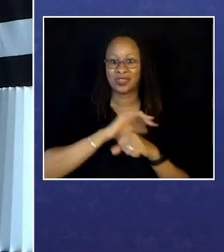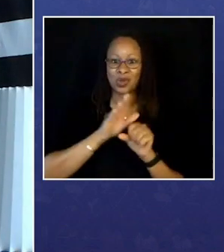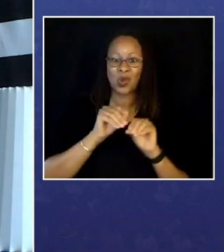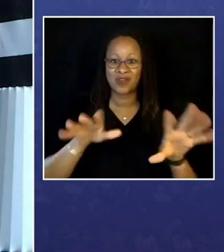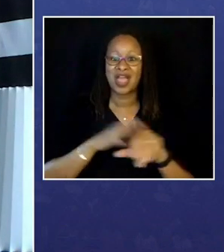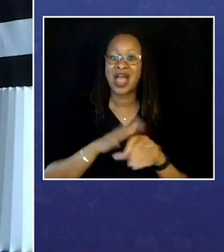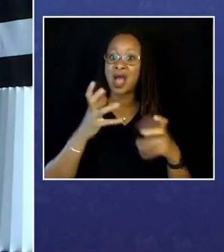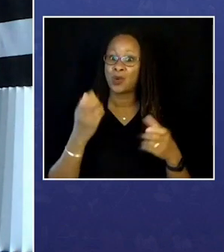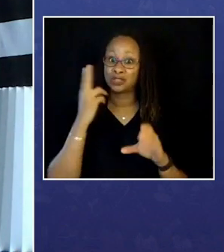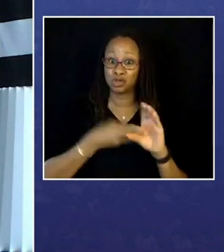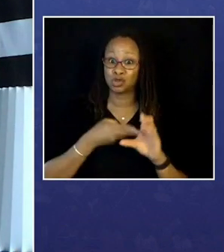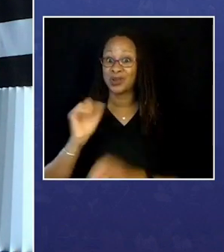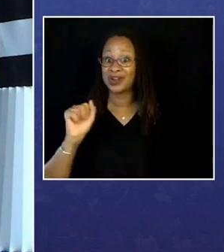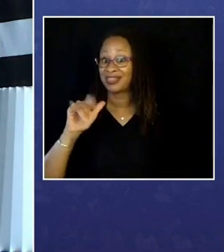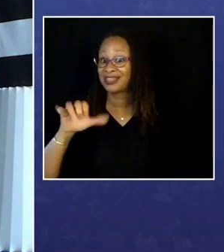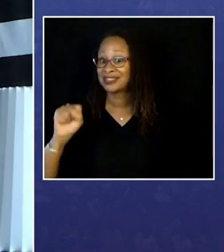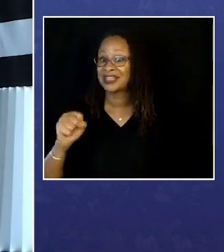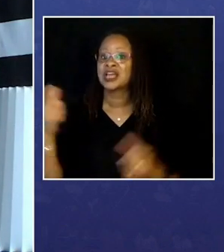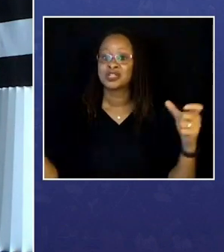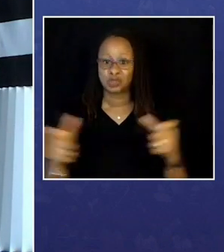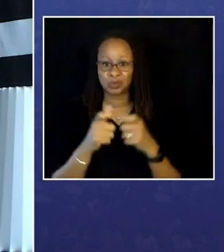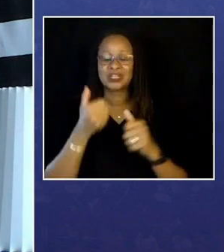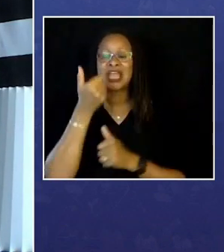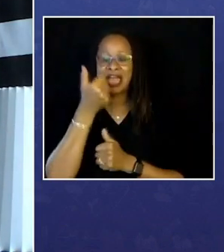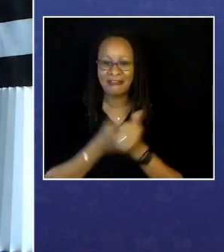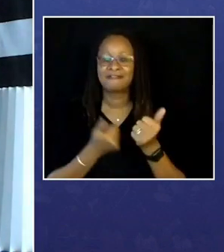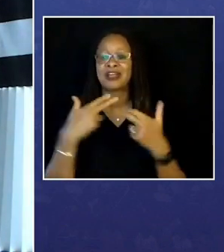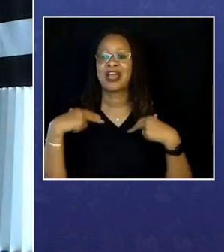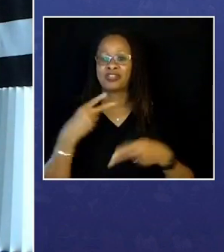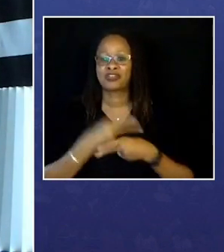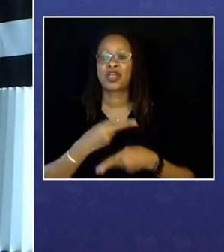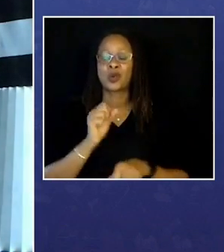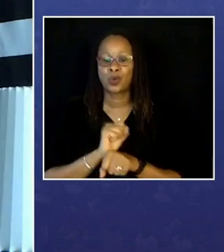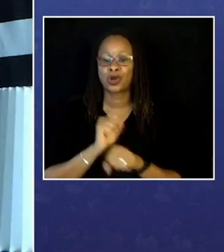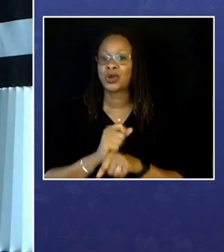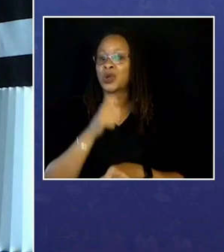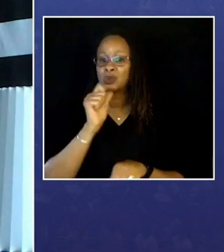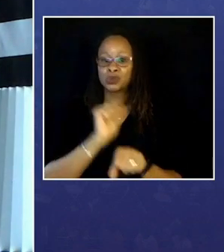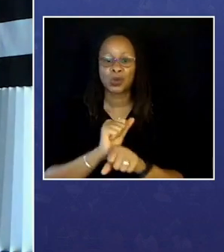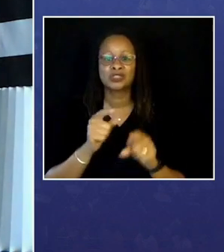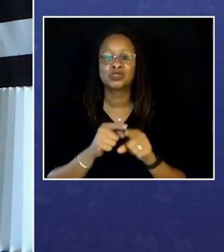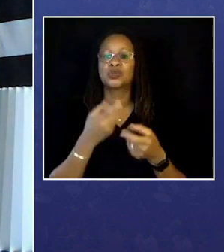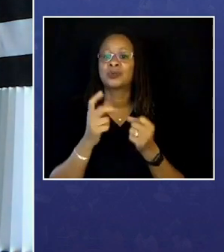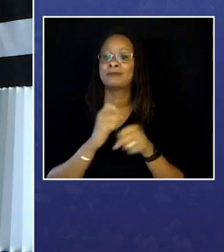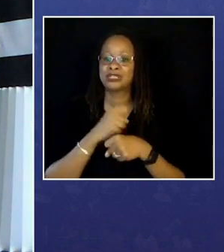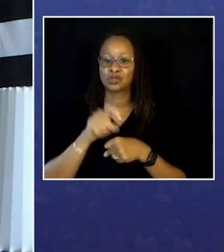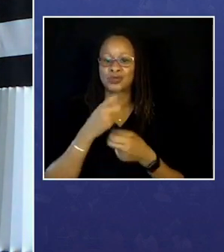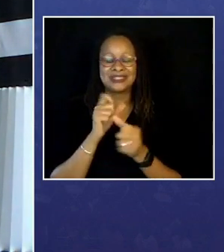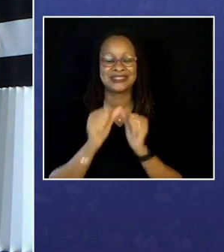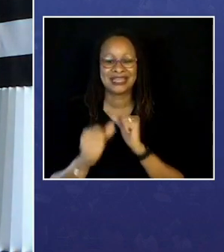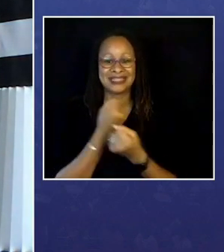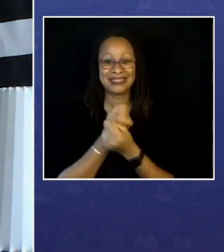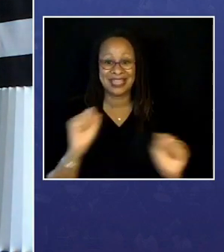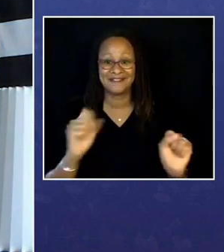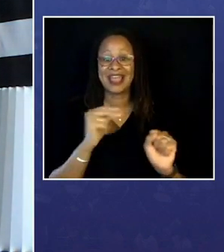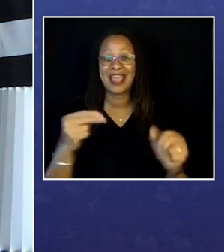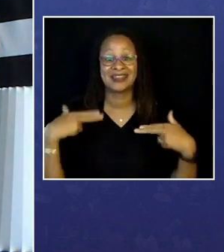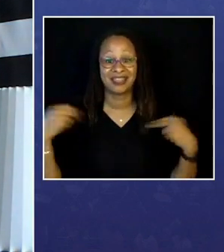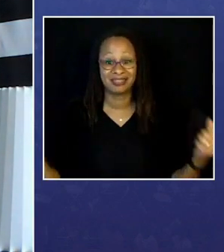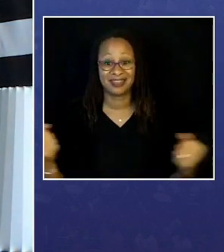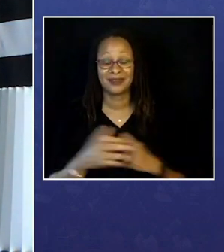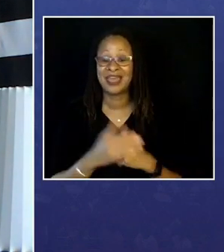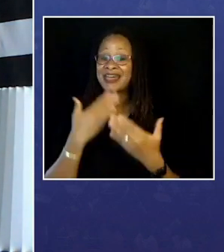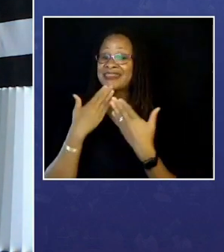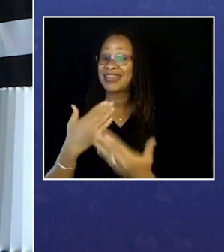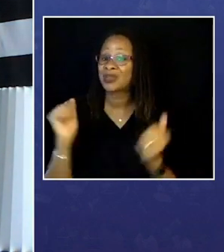Alyssa in toasting every essential healthcare worker out there who's working to keep us safe and